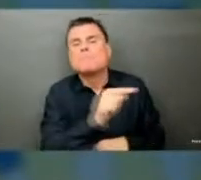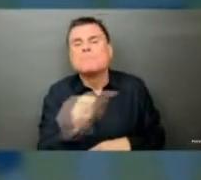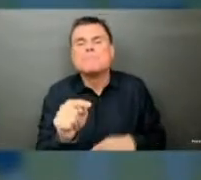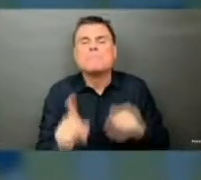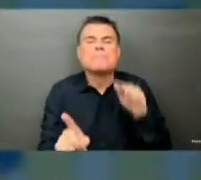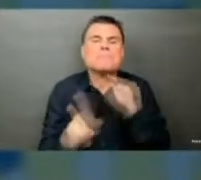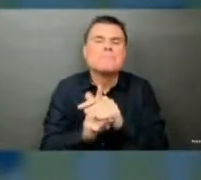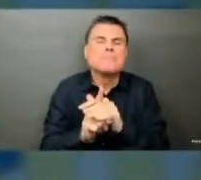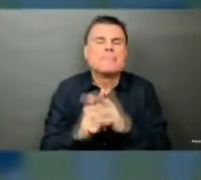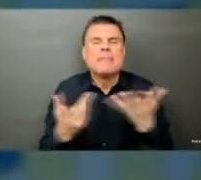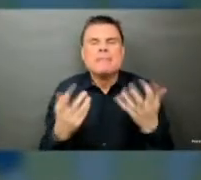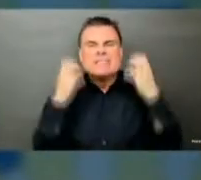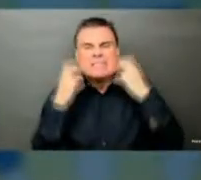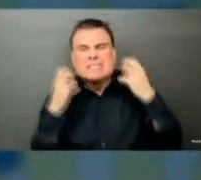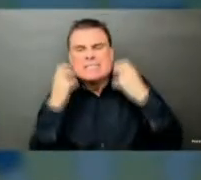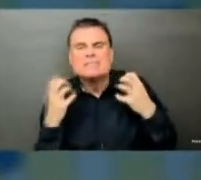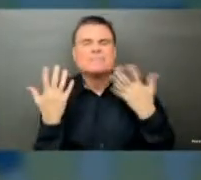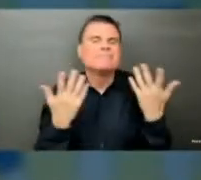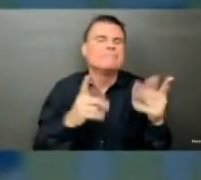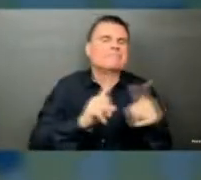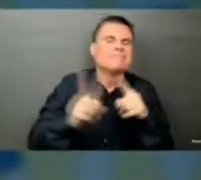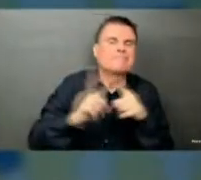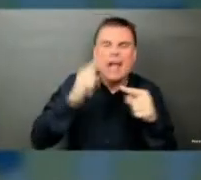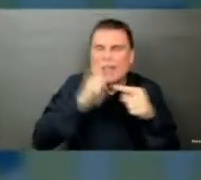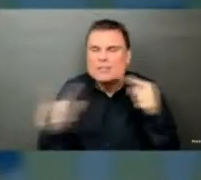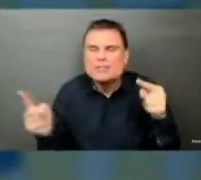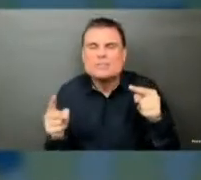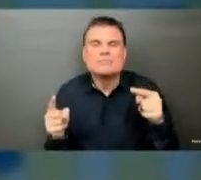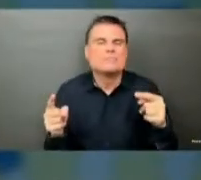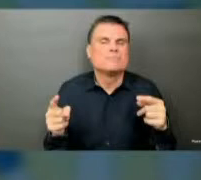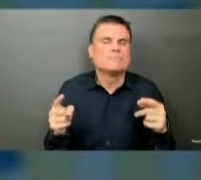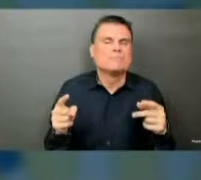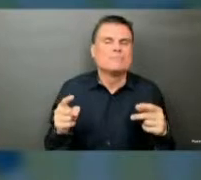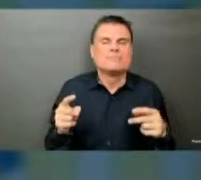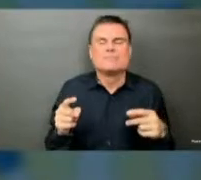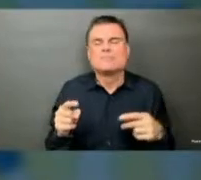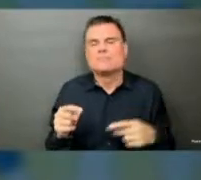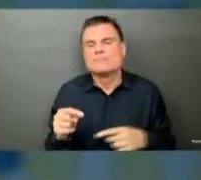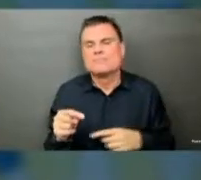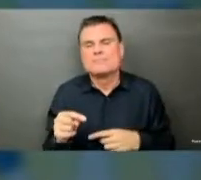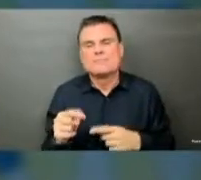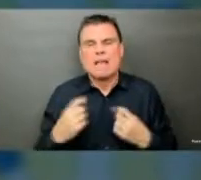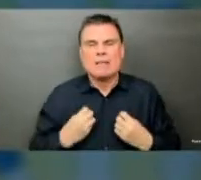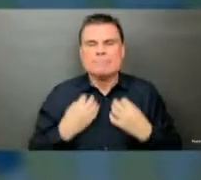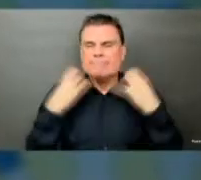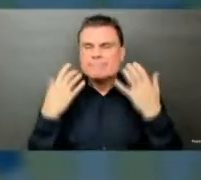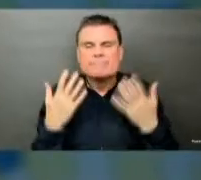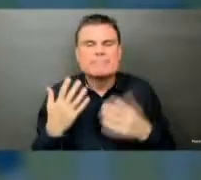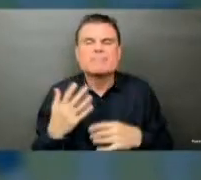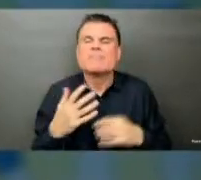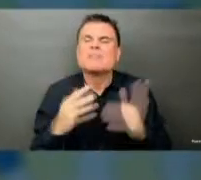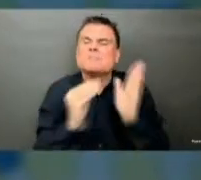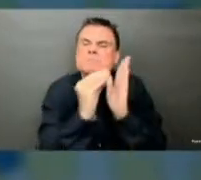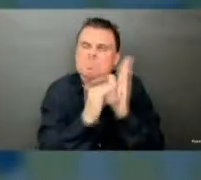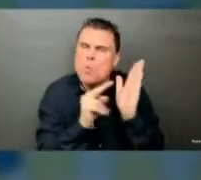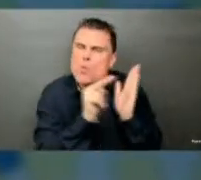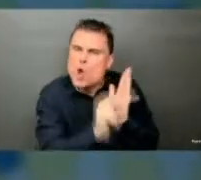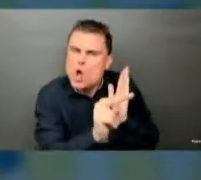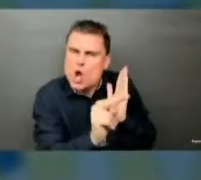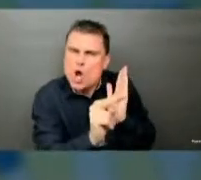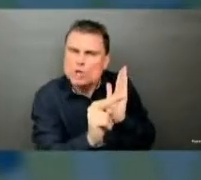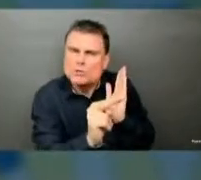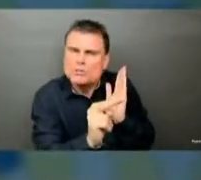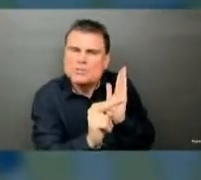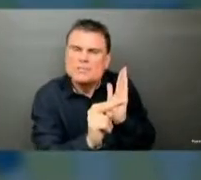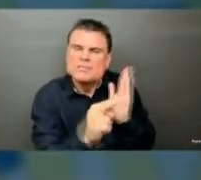are written out events that we have been monitoring with all vaccines for a long time. So we know